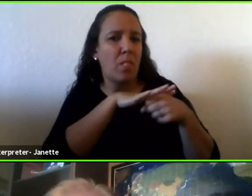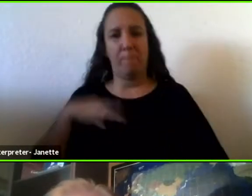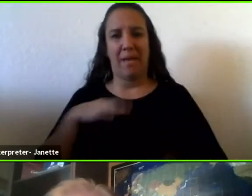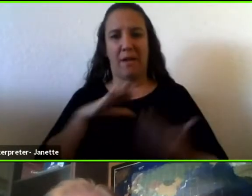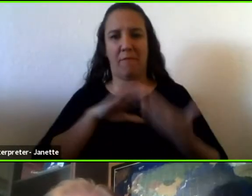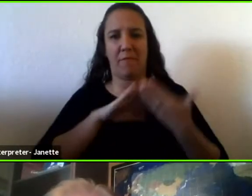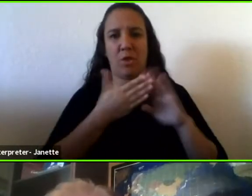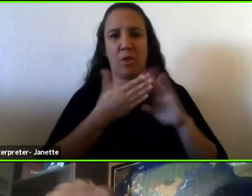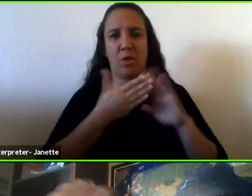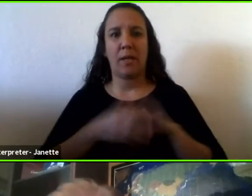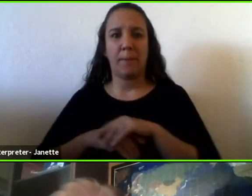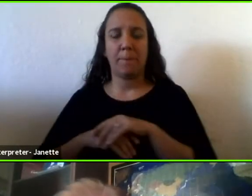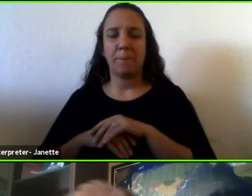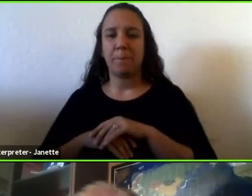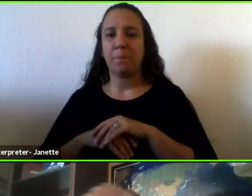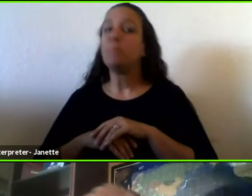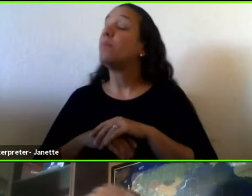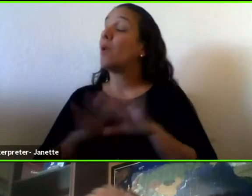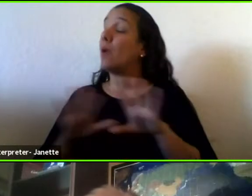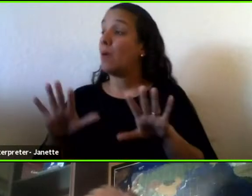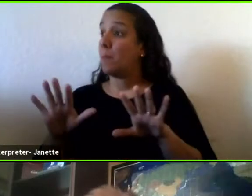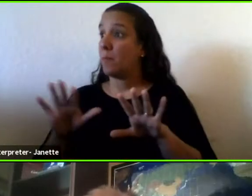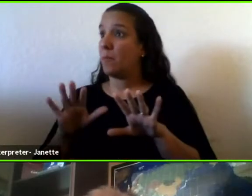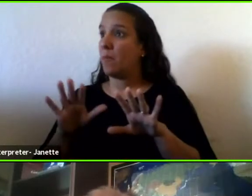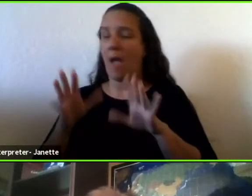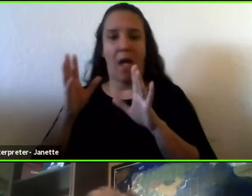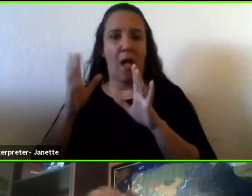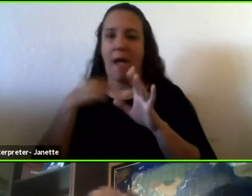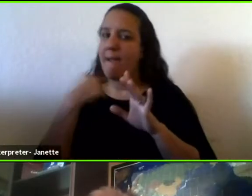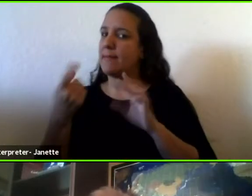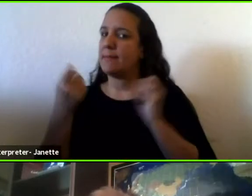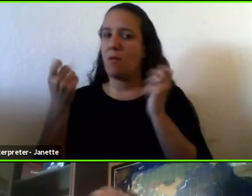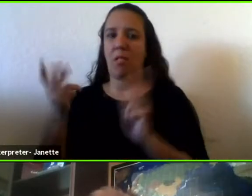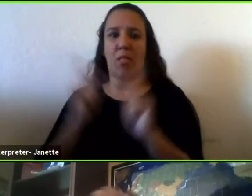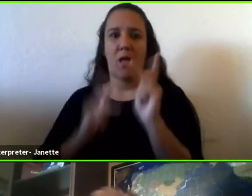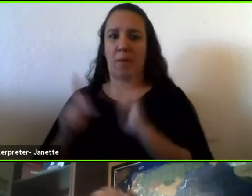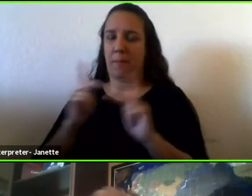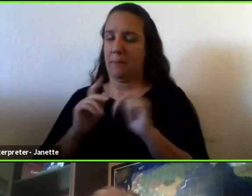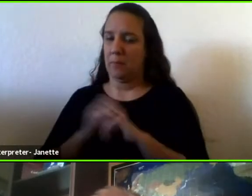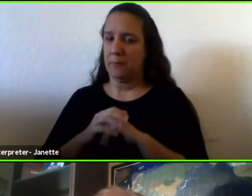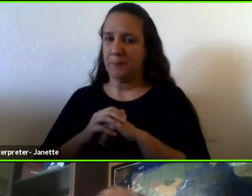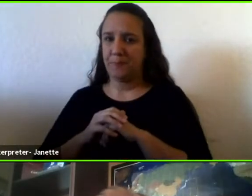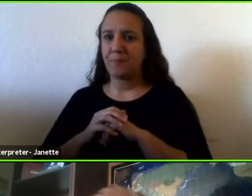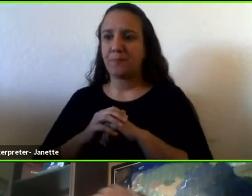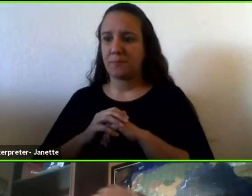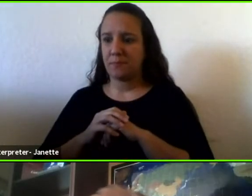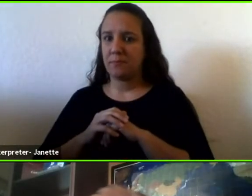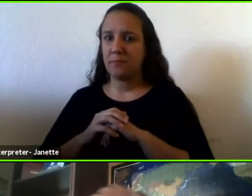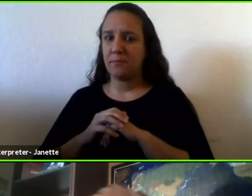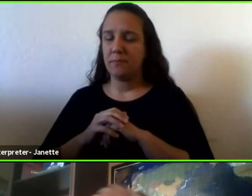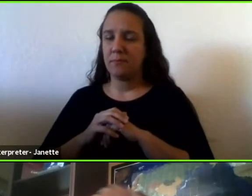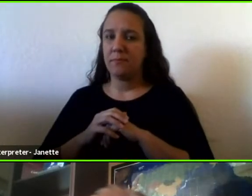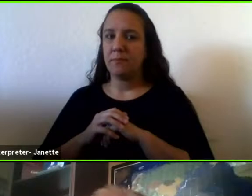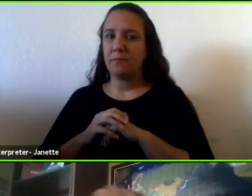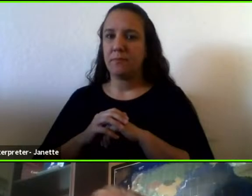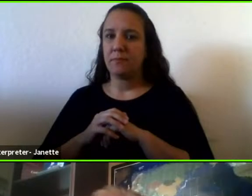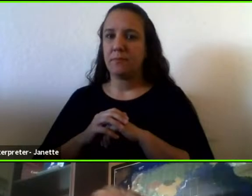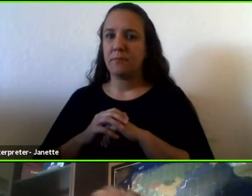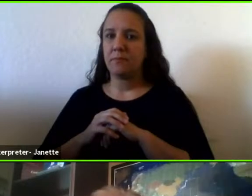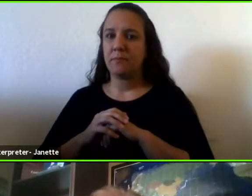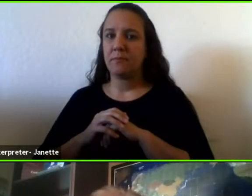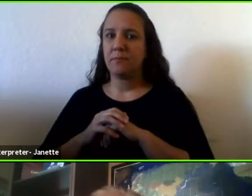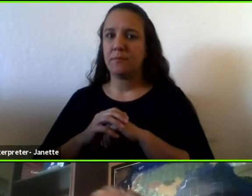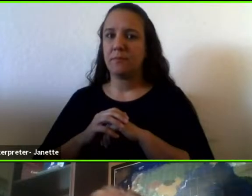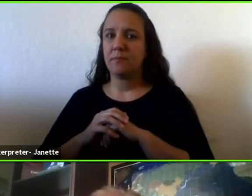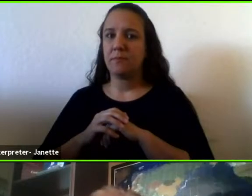listen, one thing is, listen, in this day and age, and this is what I keep telling a lot of people, I do a lot of presentations on college campuses. And what I will tell you